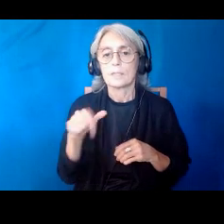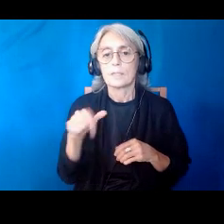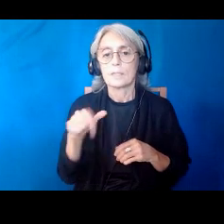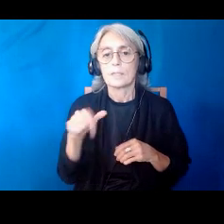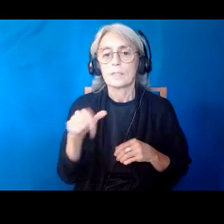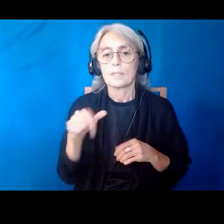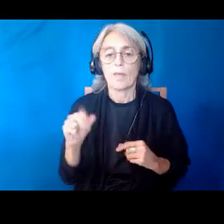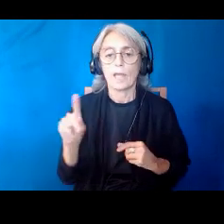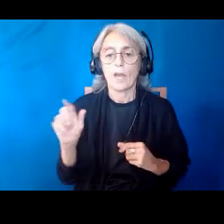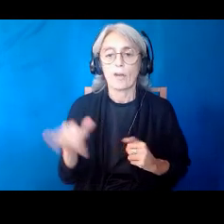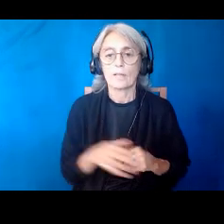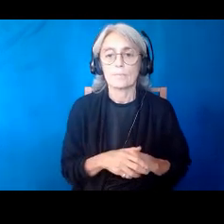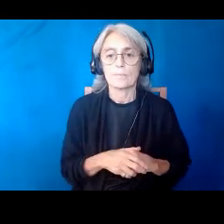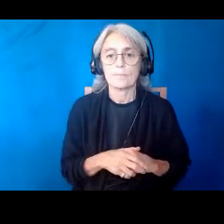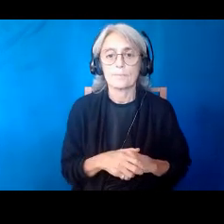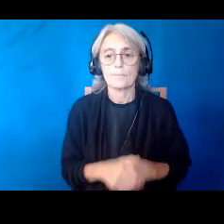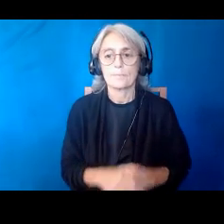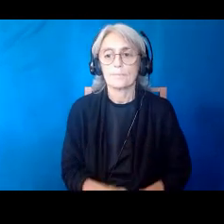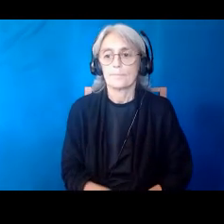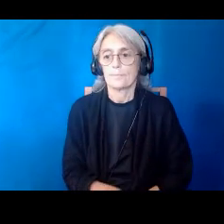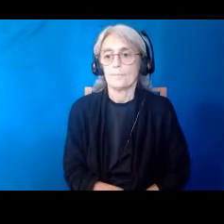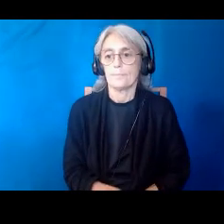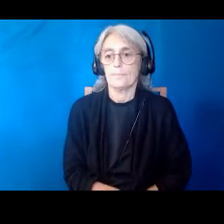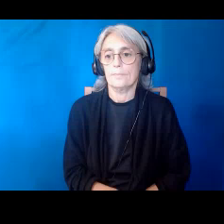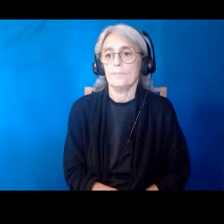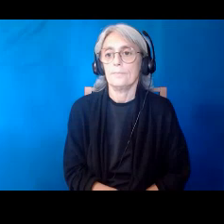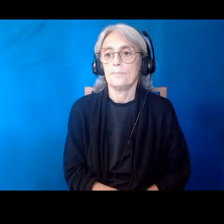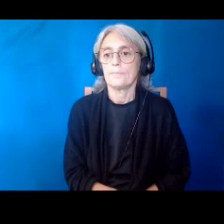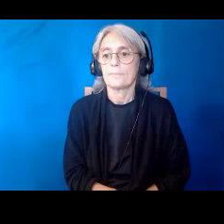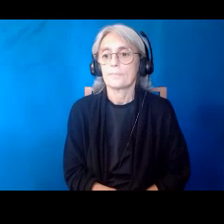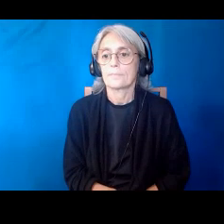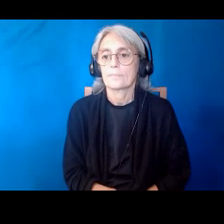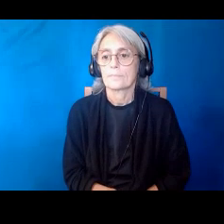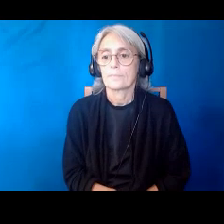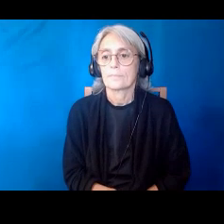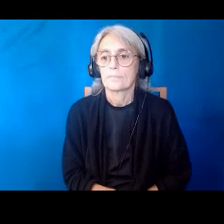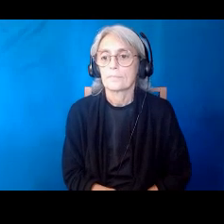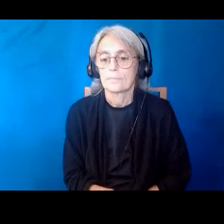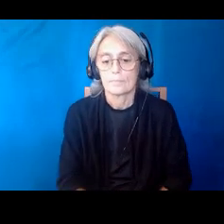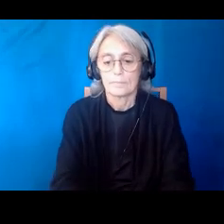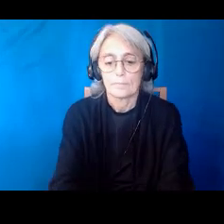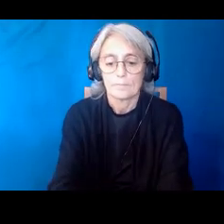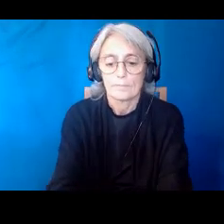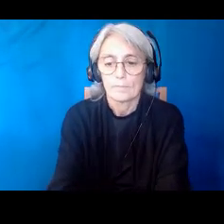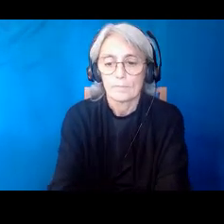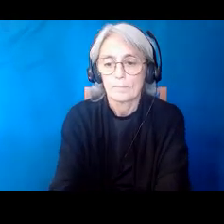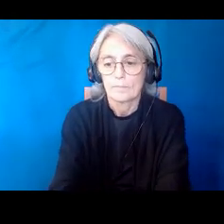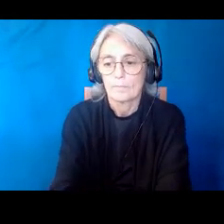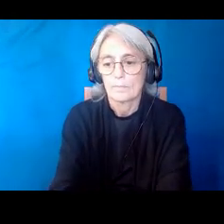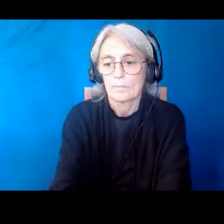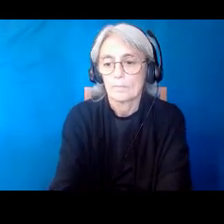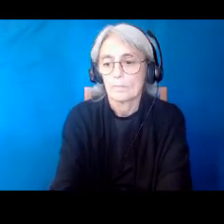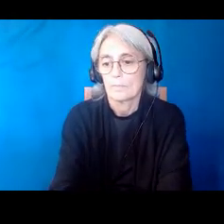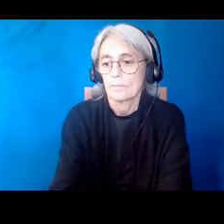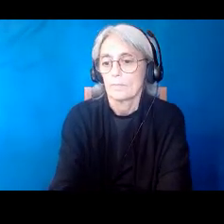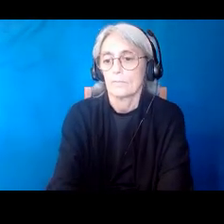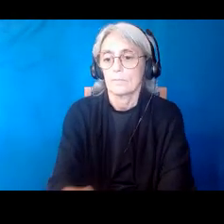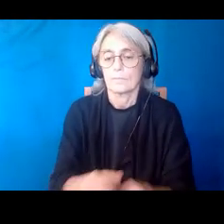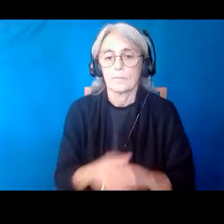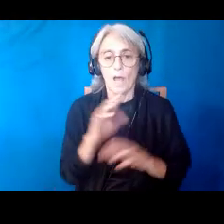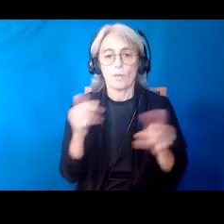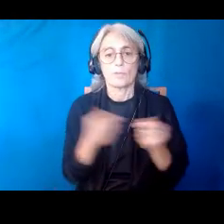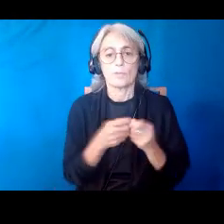Terry. Hi. Good afternoon. Chair, or Ms. Kelly, I'm going to introduce the item and then I'll pass it to